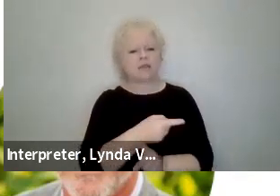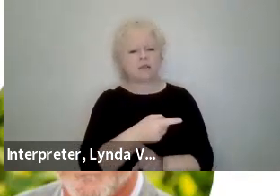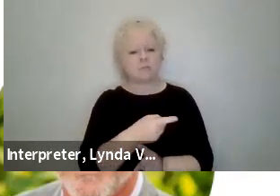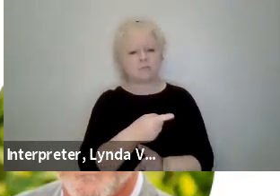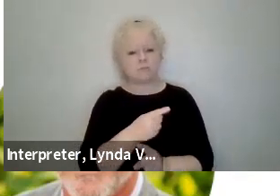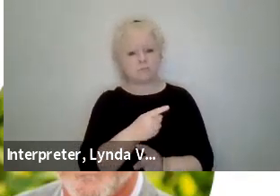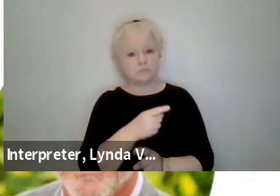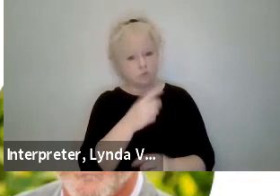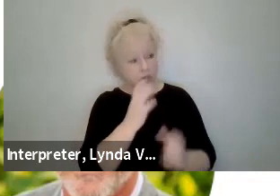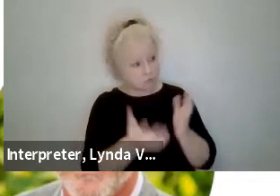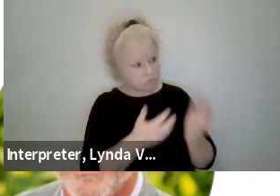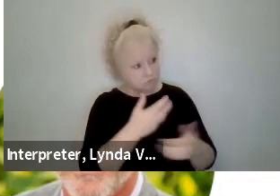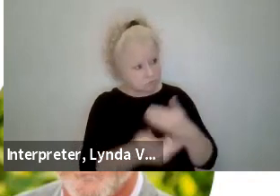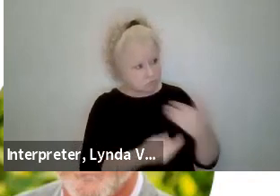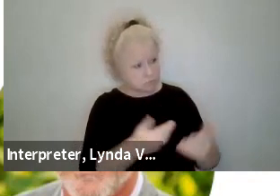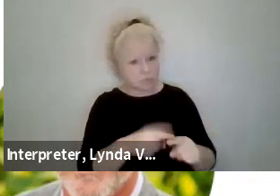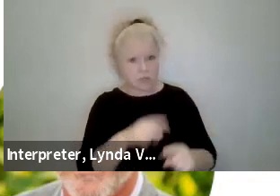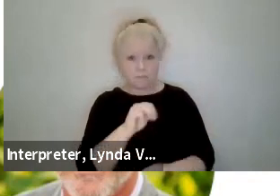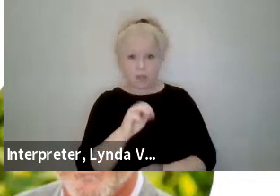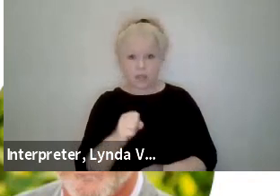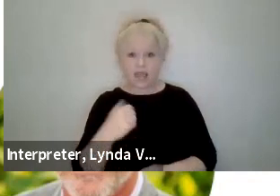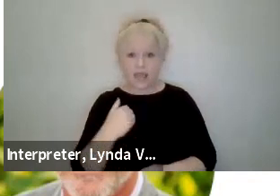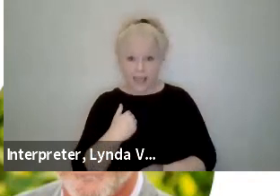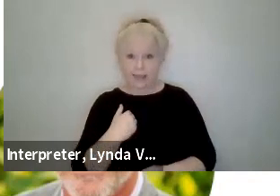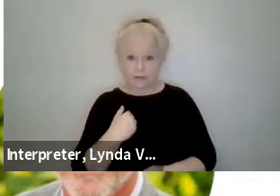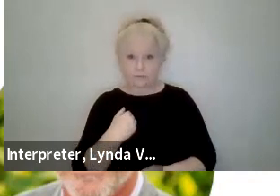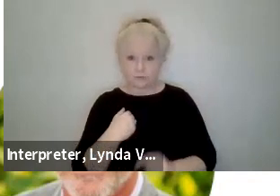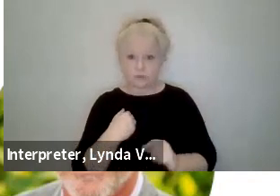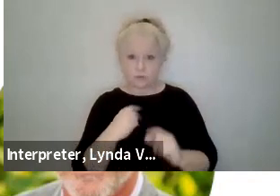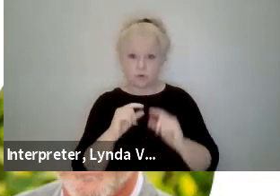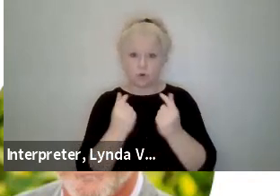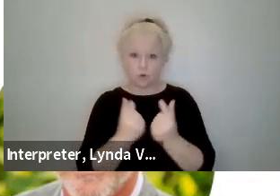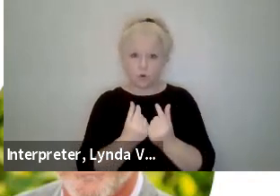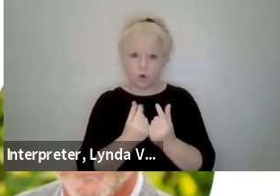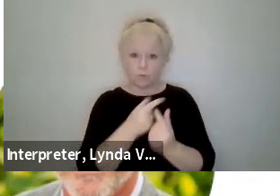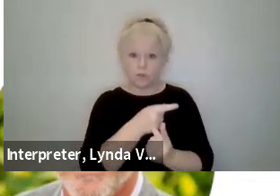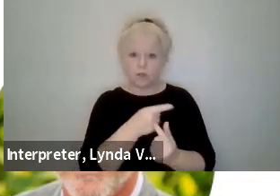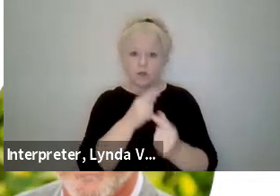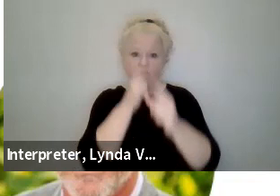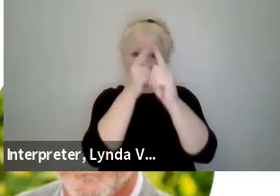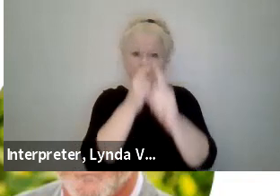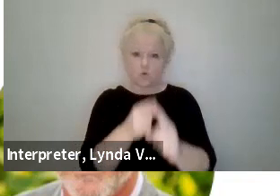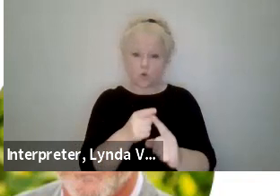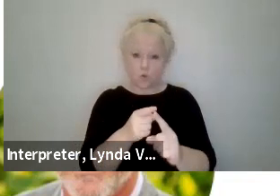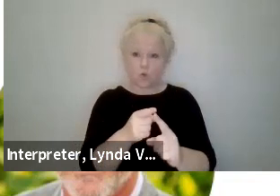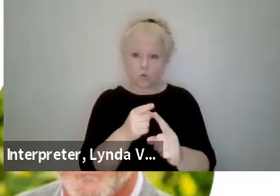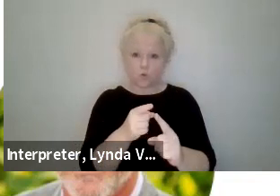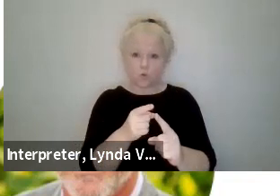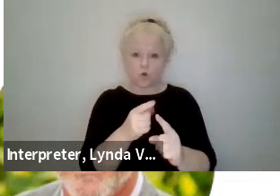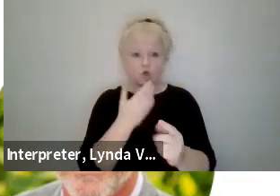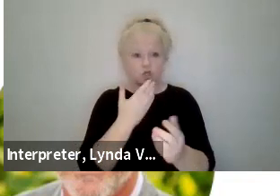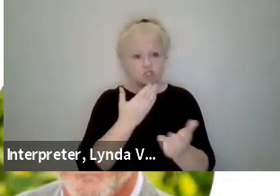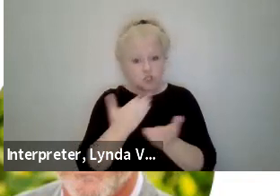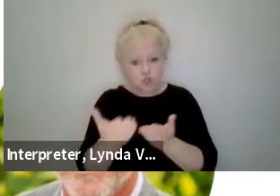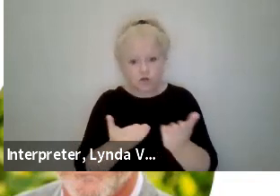them, we found out that Microsoft actually has a group that's goal is to provide, ultimately meaningful